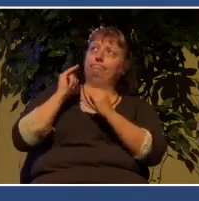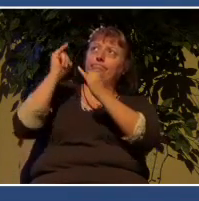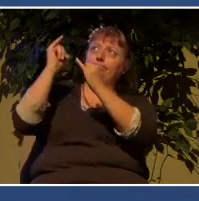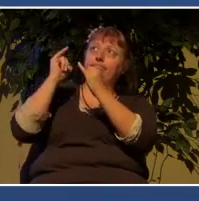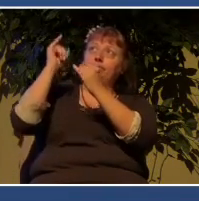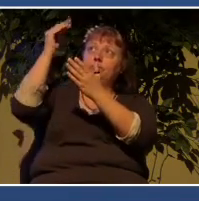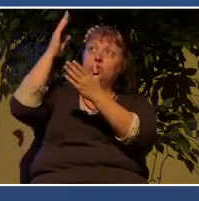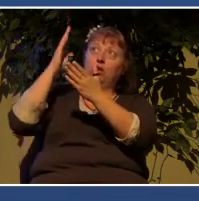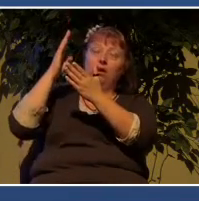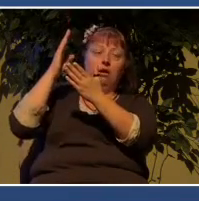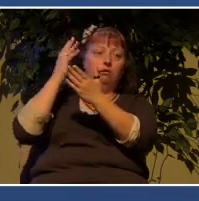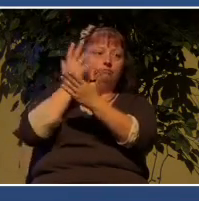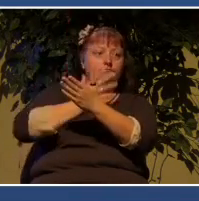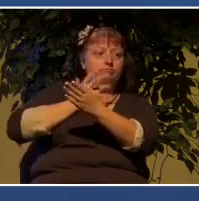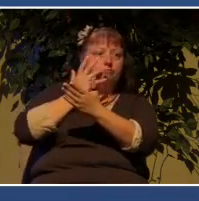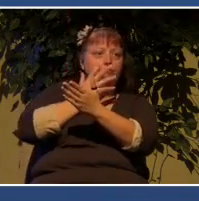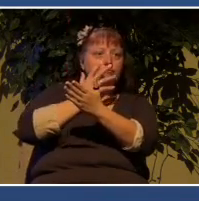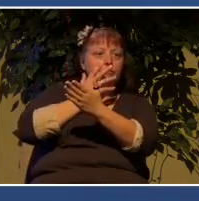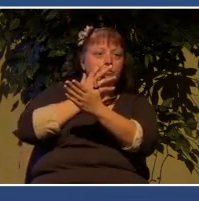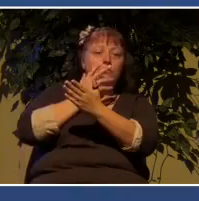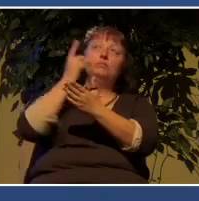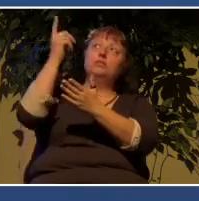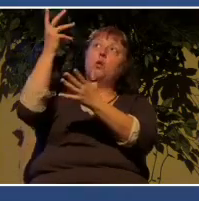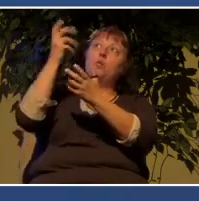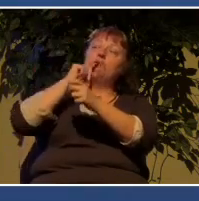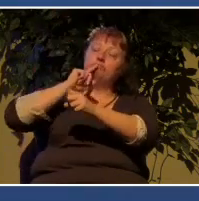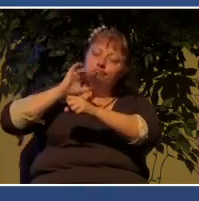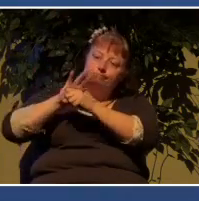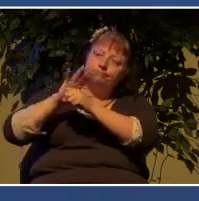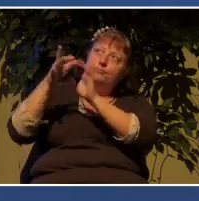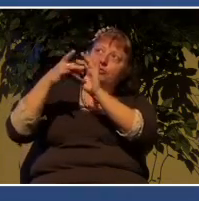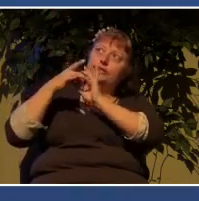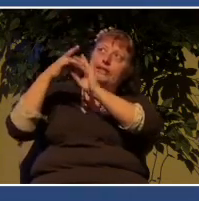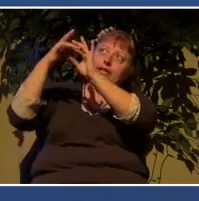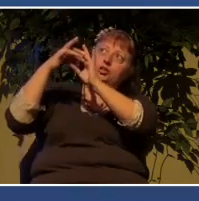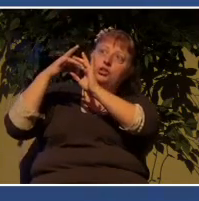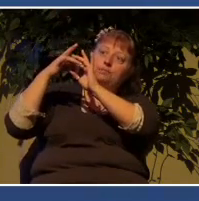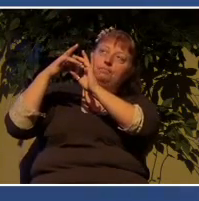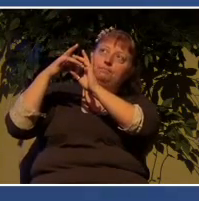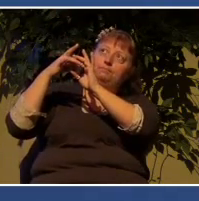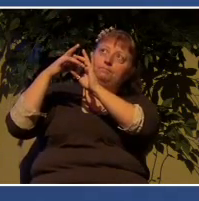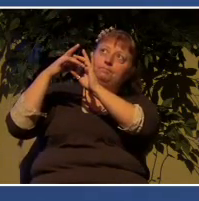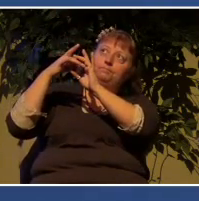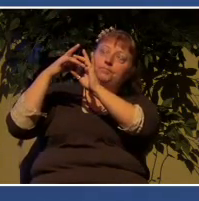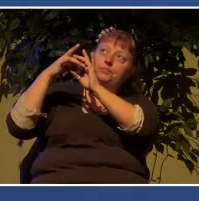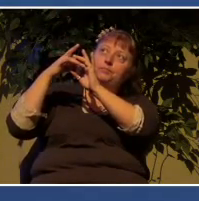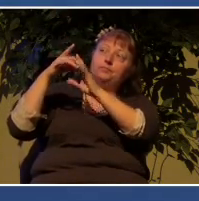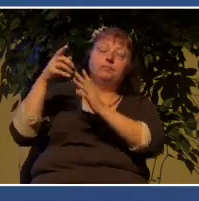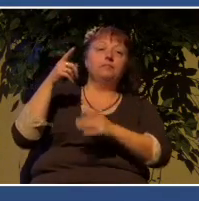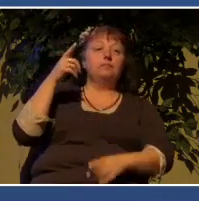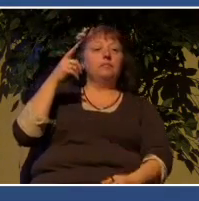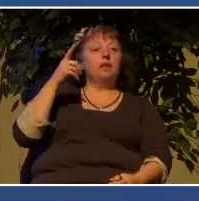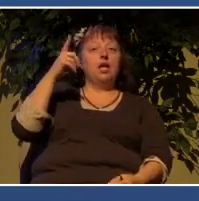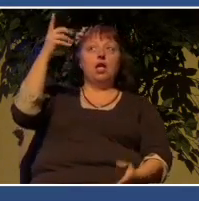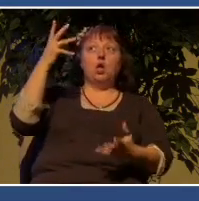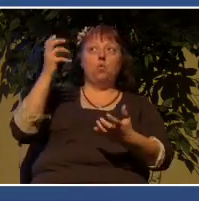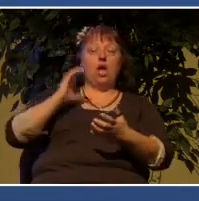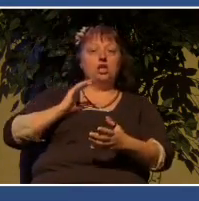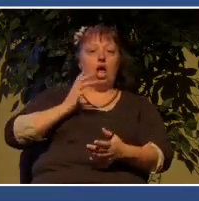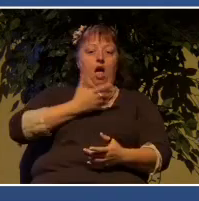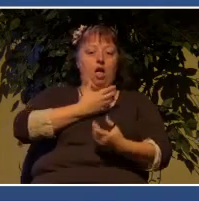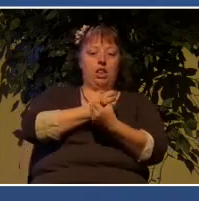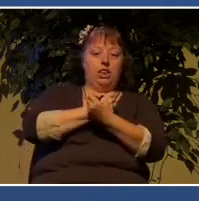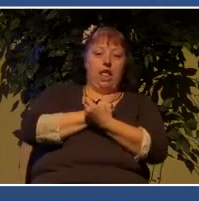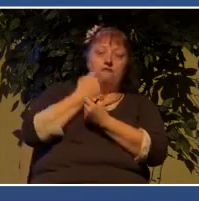covenant relationship with us. He wants our love for him to exceed our love for